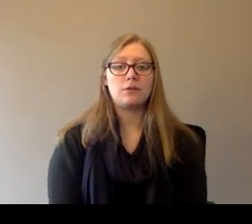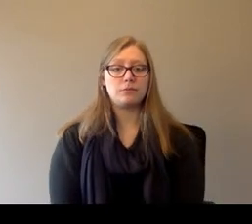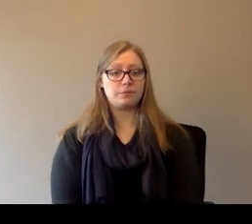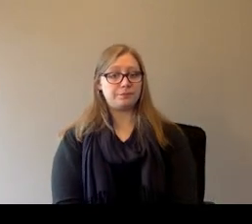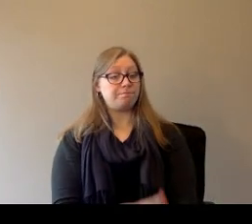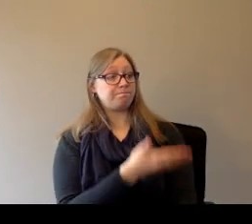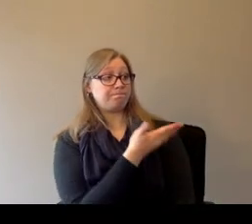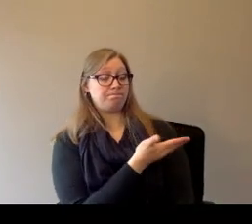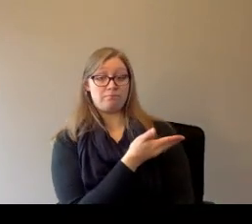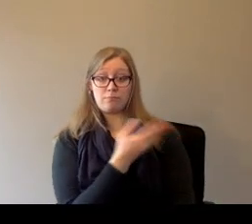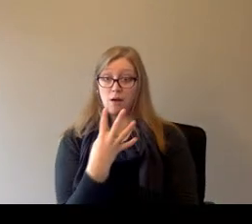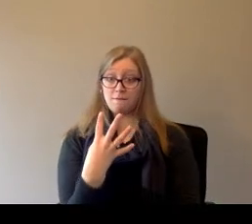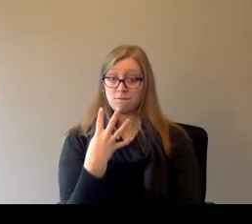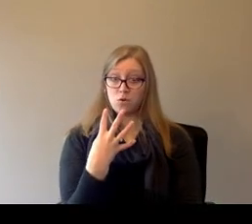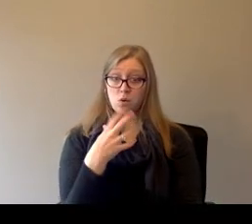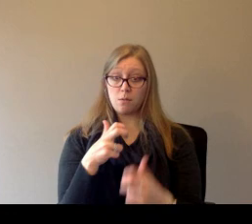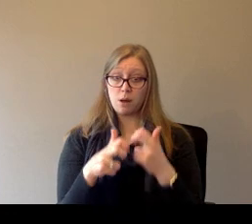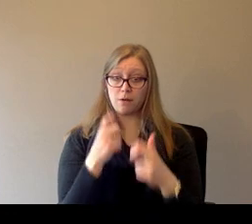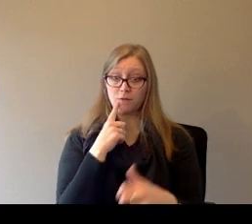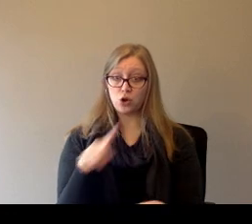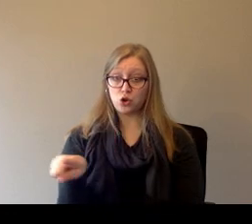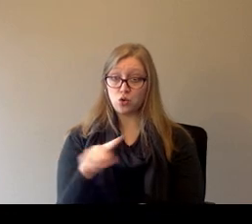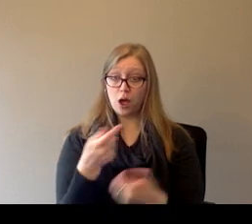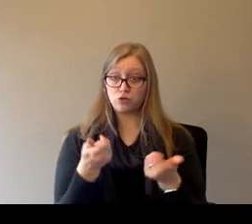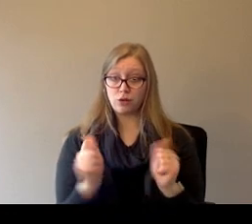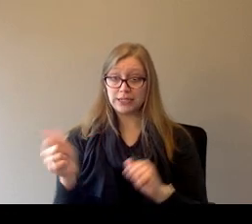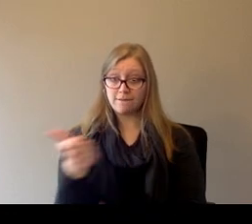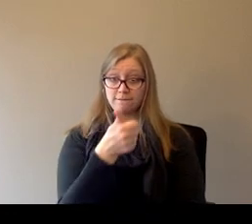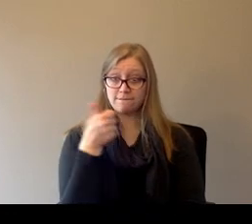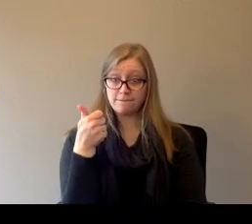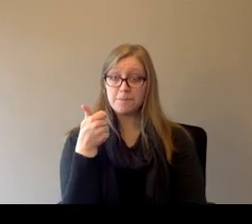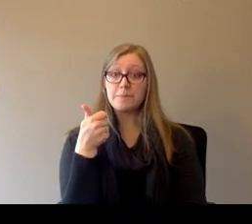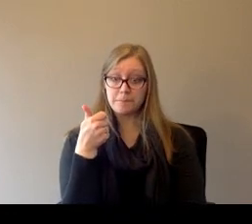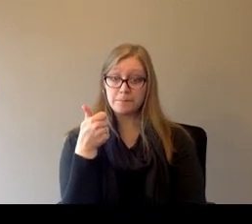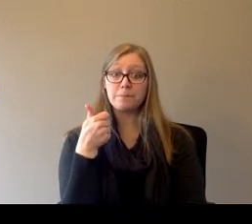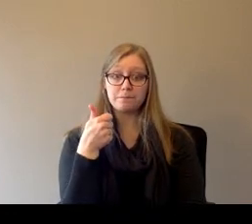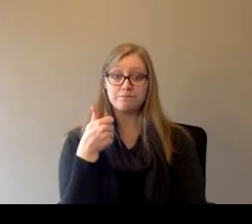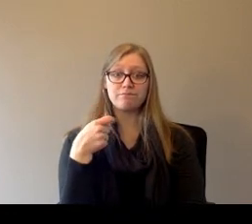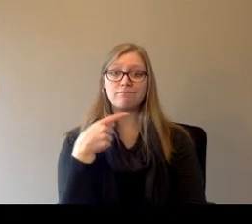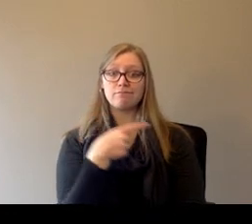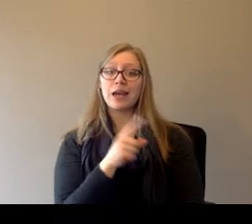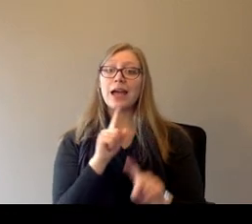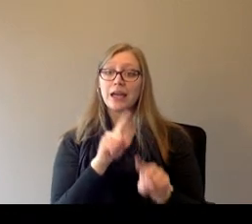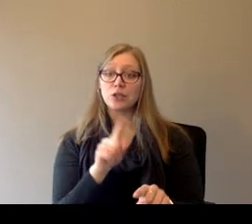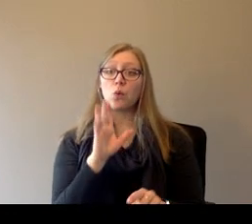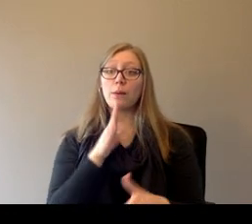So here are 4 problems for you to try yourself. And the answers will be at the end of